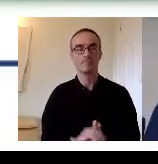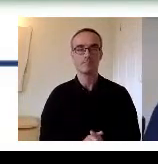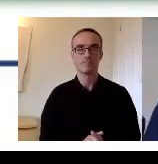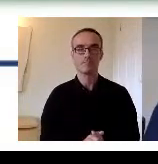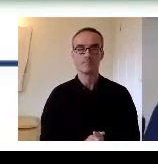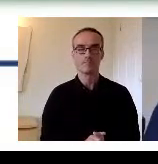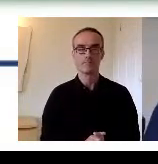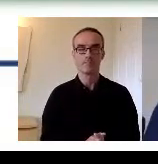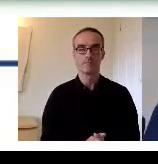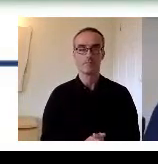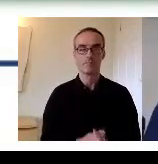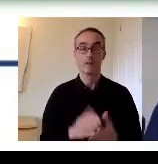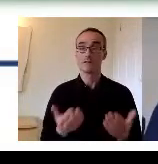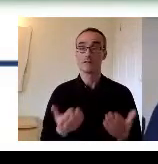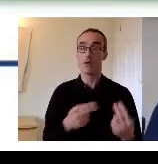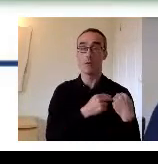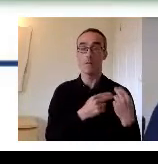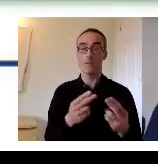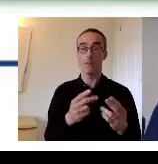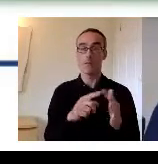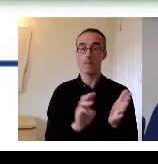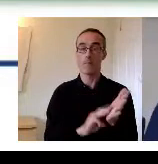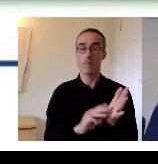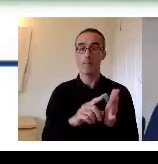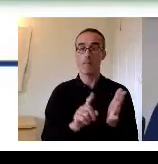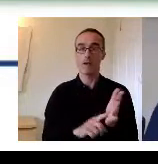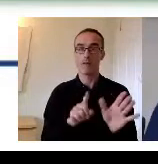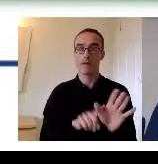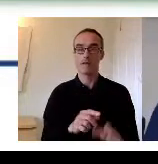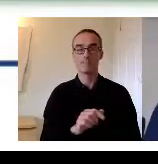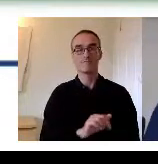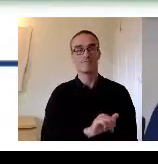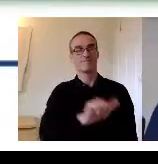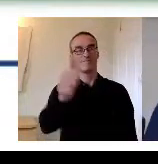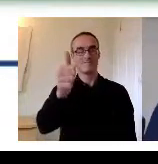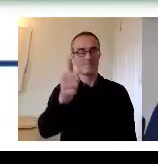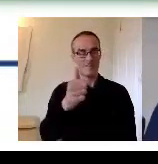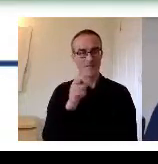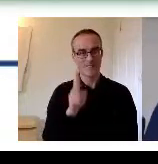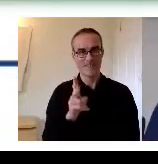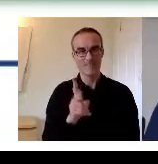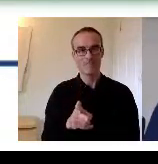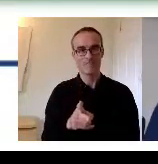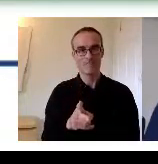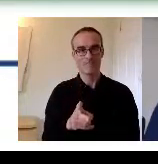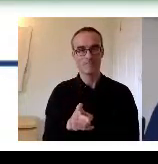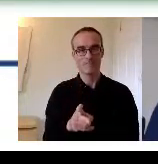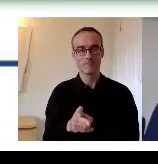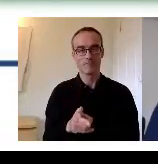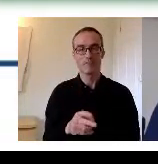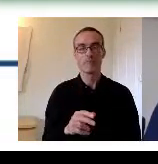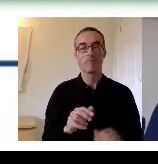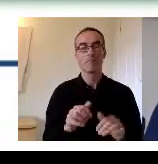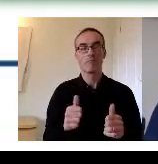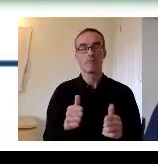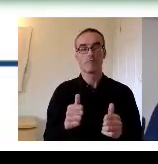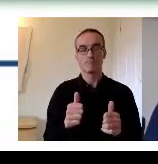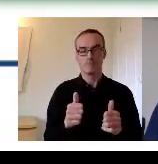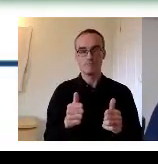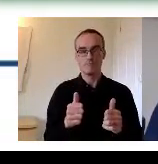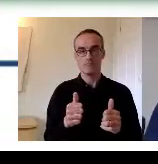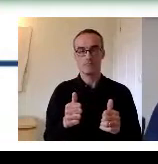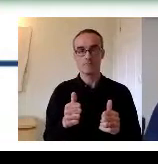I'll pass you on to Emily now. Hello again, everyone. So what we've found over this period, and